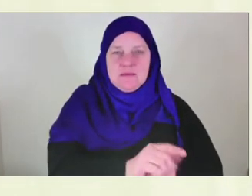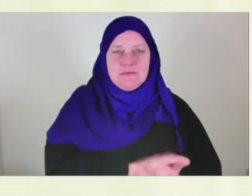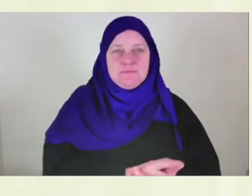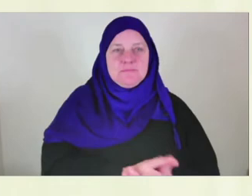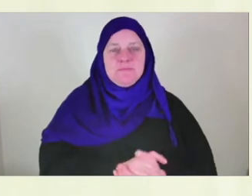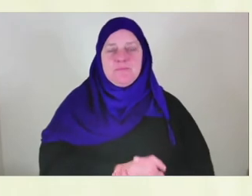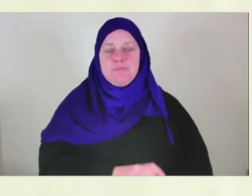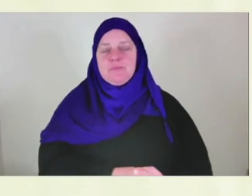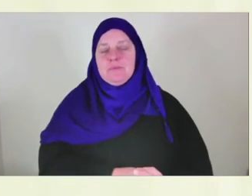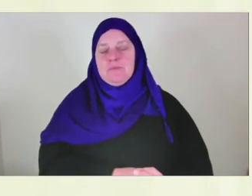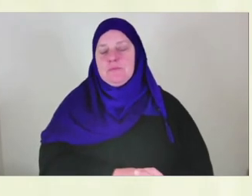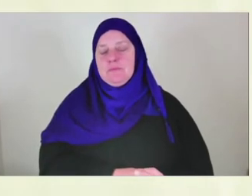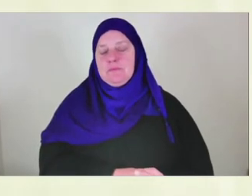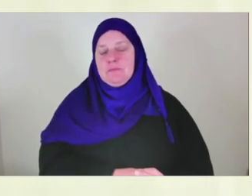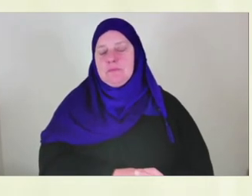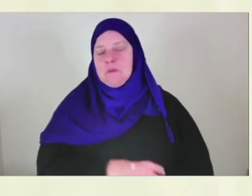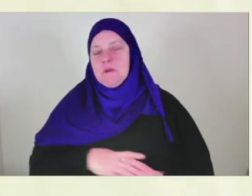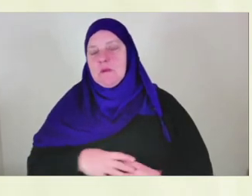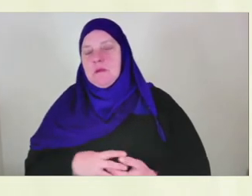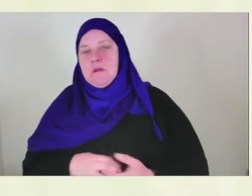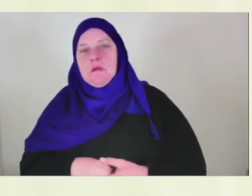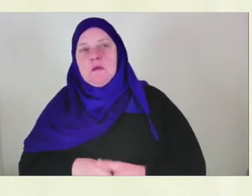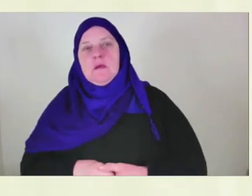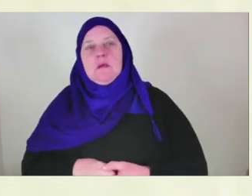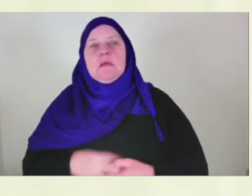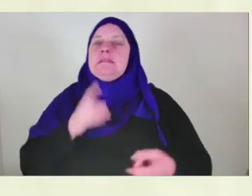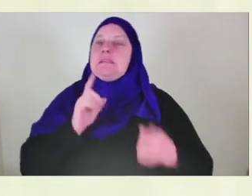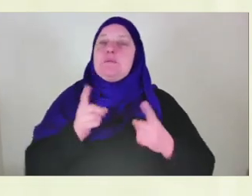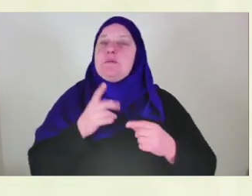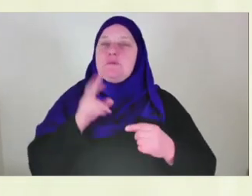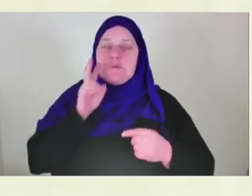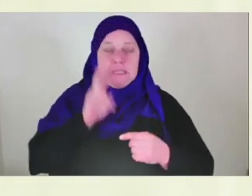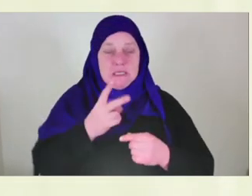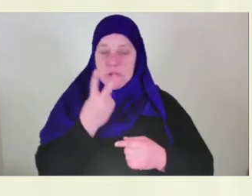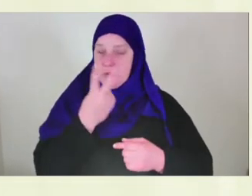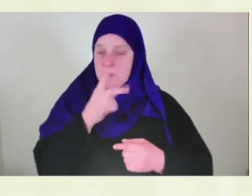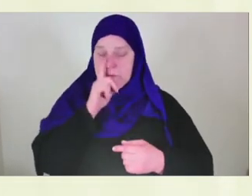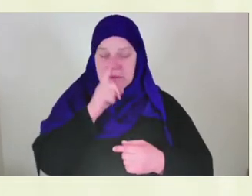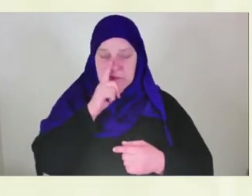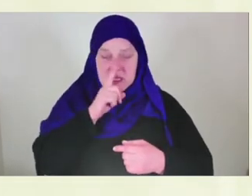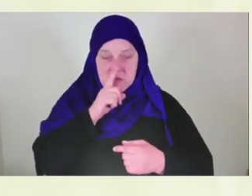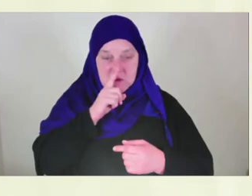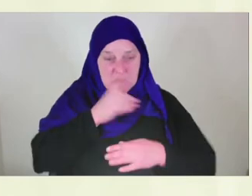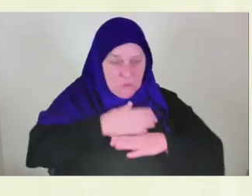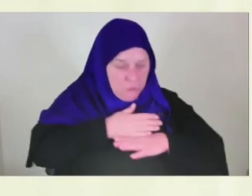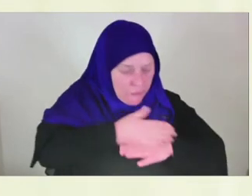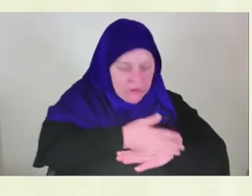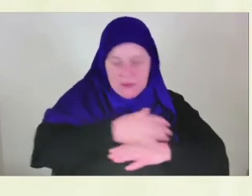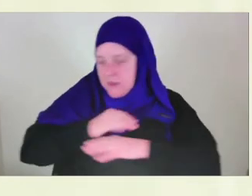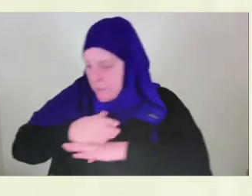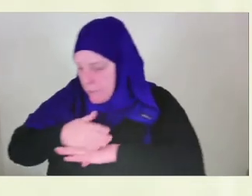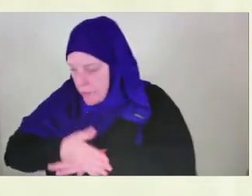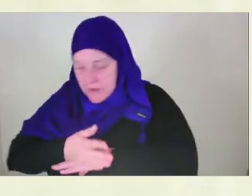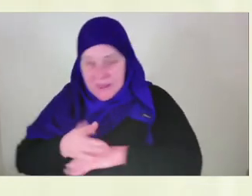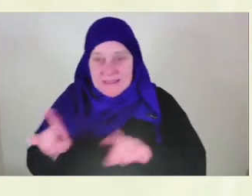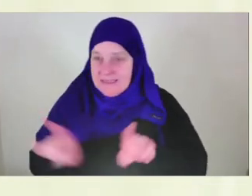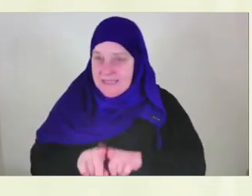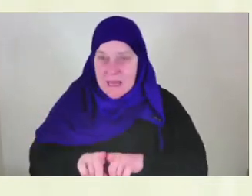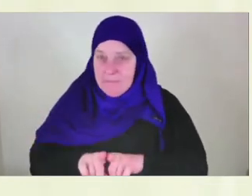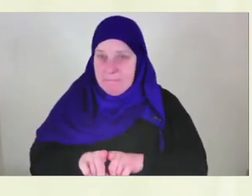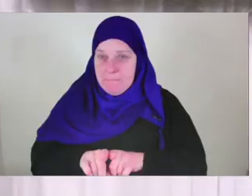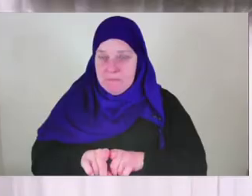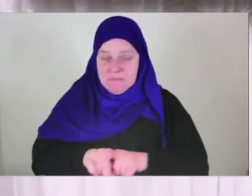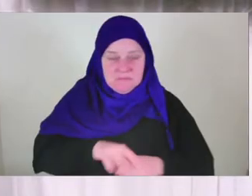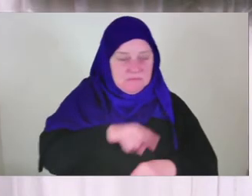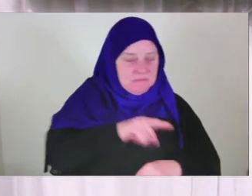and someone makes it big and the other person doesn't? Yeah. So this is the whole system. The system, Allah tests us through each